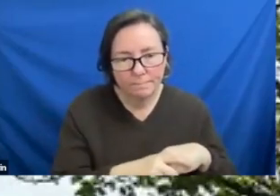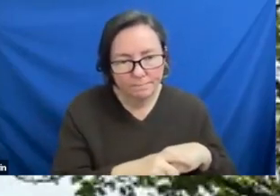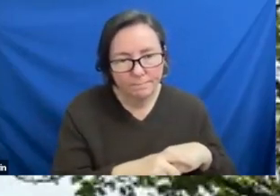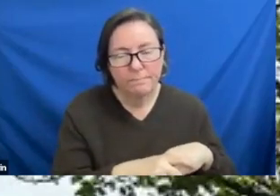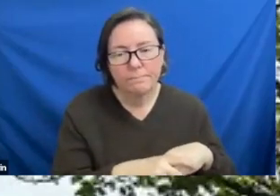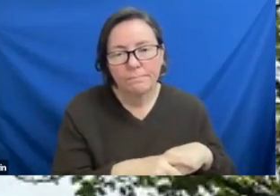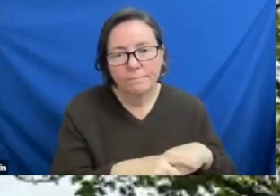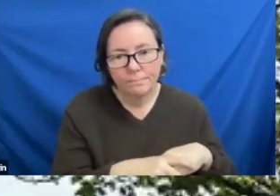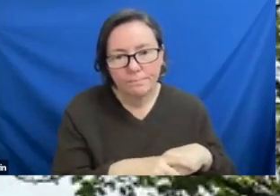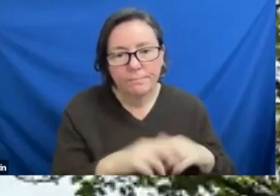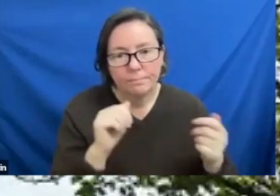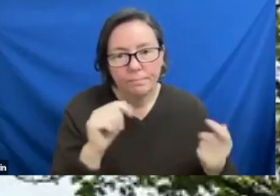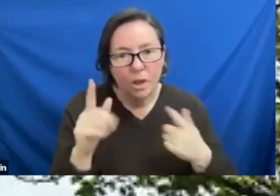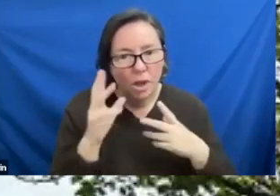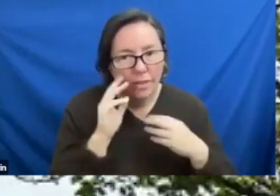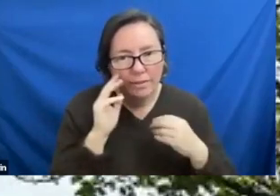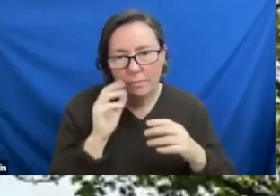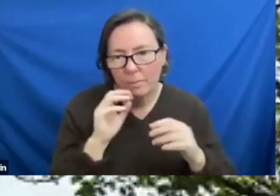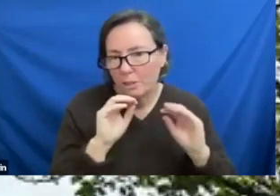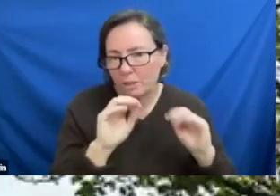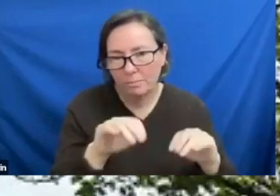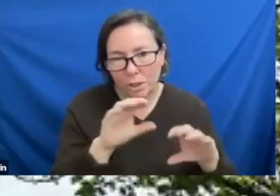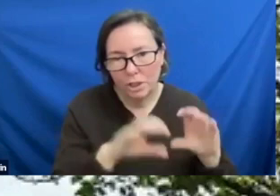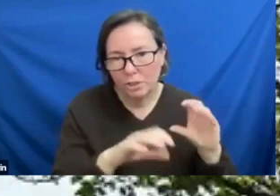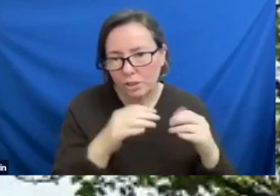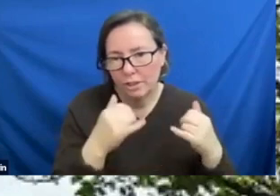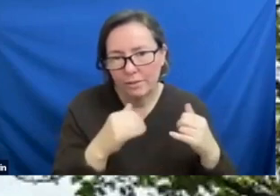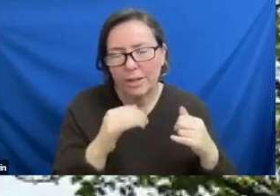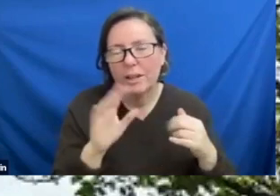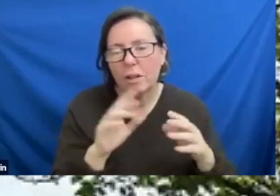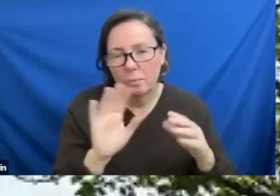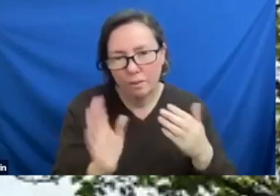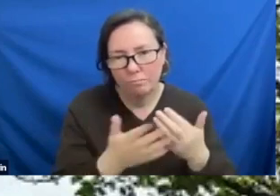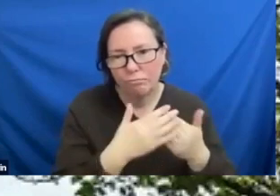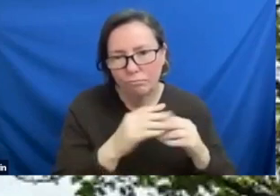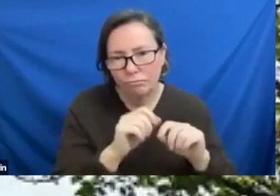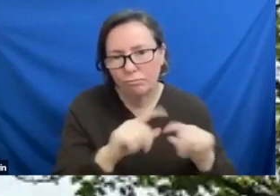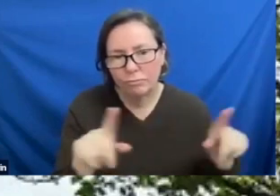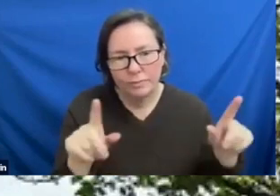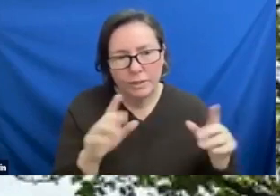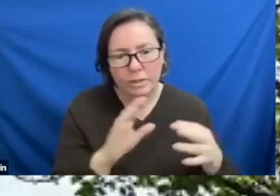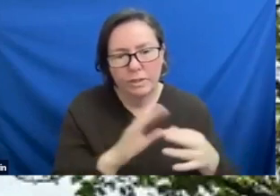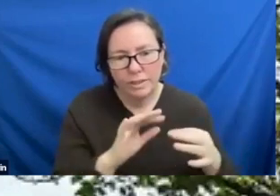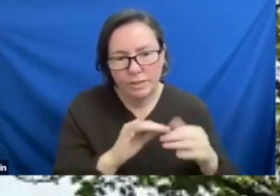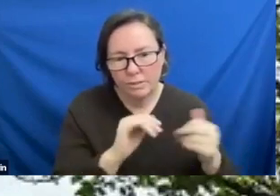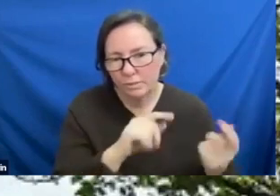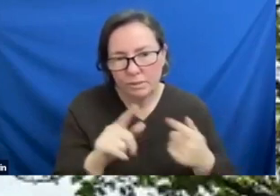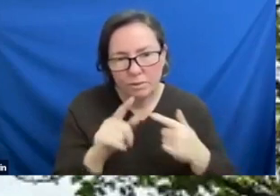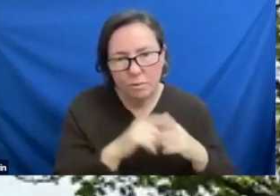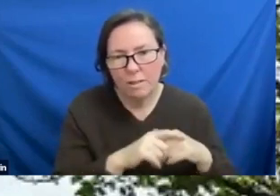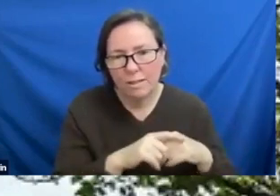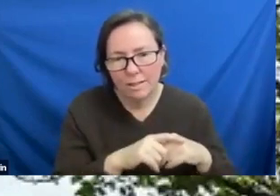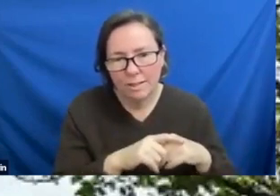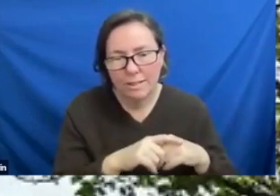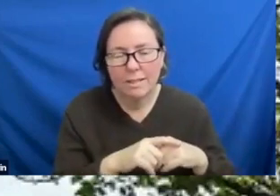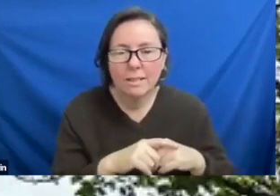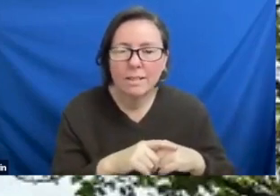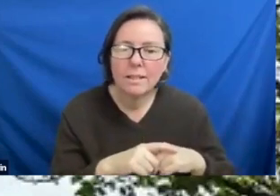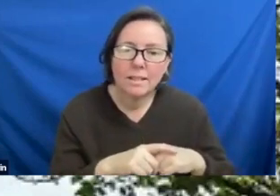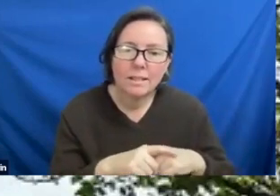as well. So those resources will be available for everyone on the call, and we can make sure that those are distributed as